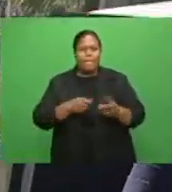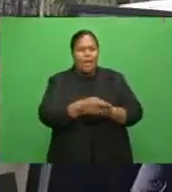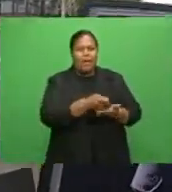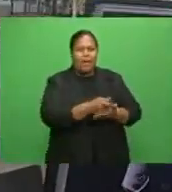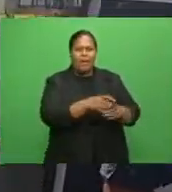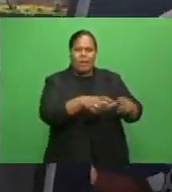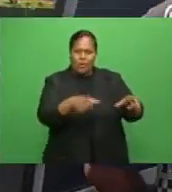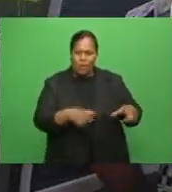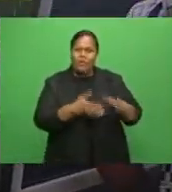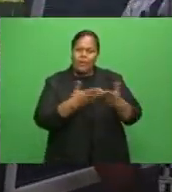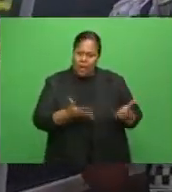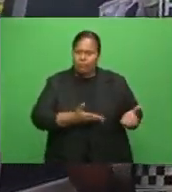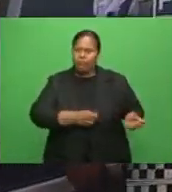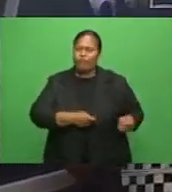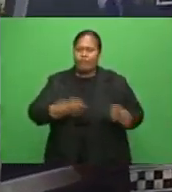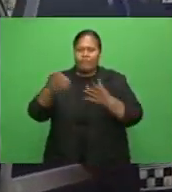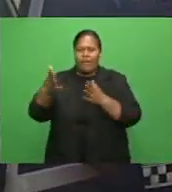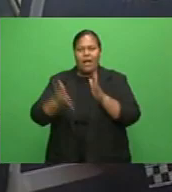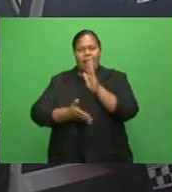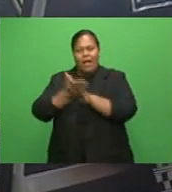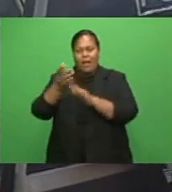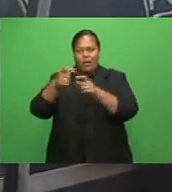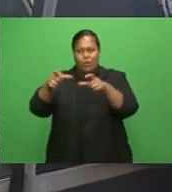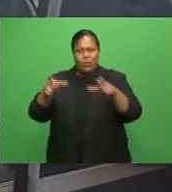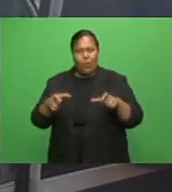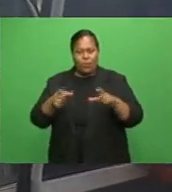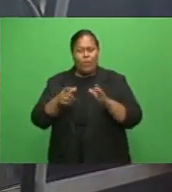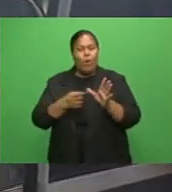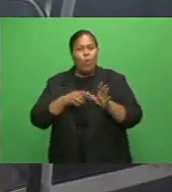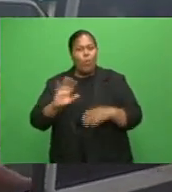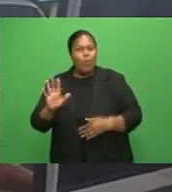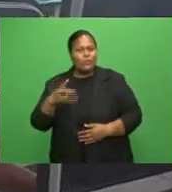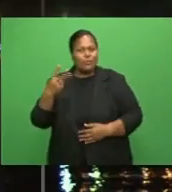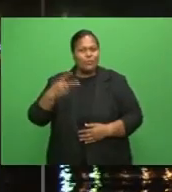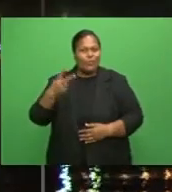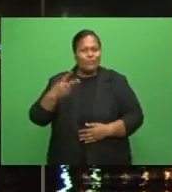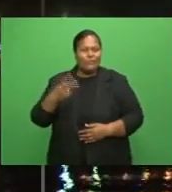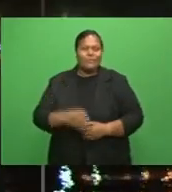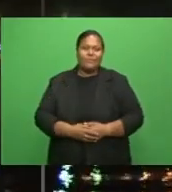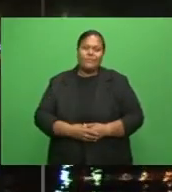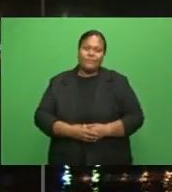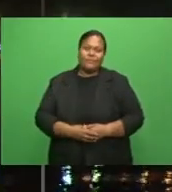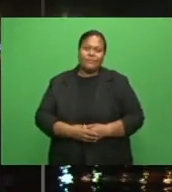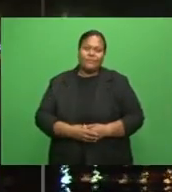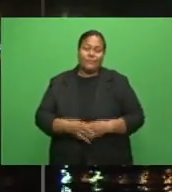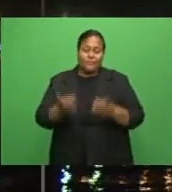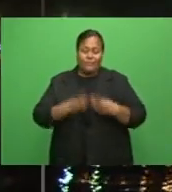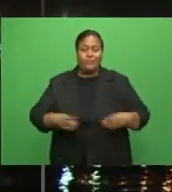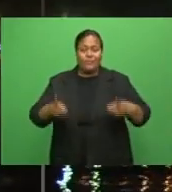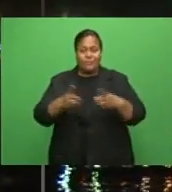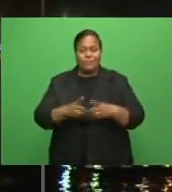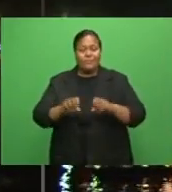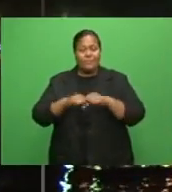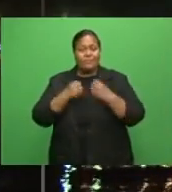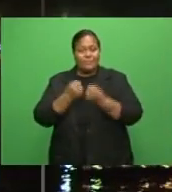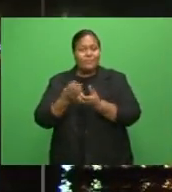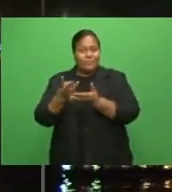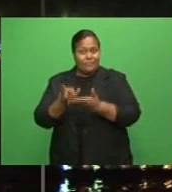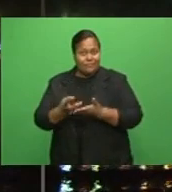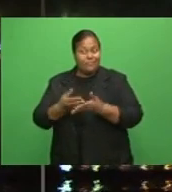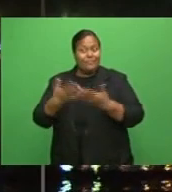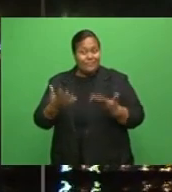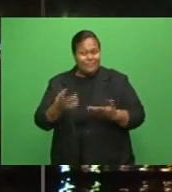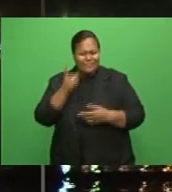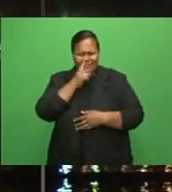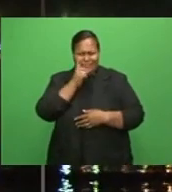which was granted. The case will now be called on August 12th. The Department of Social Welfare says recipients who have